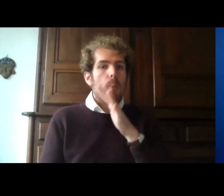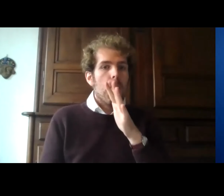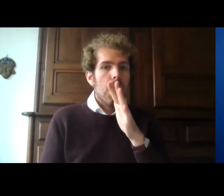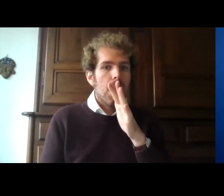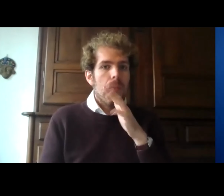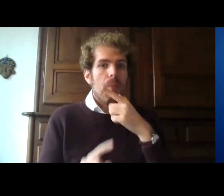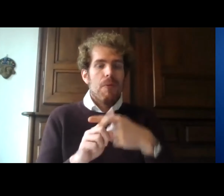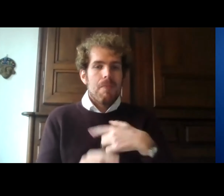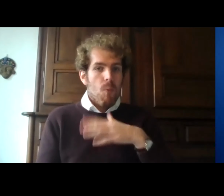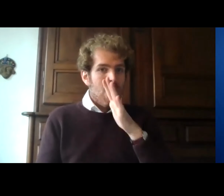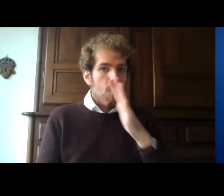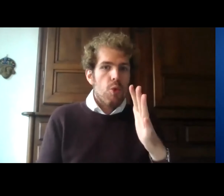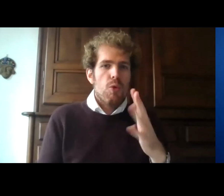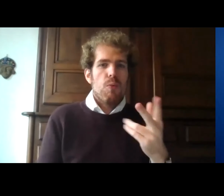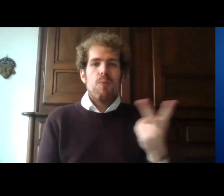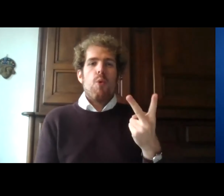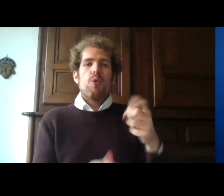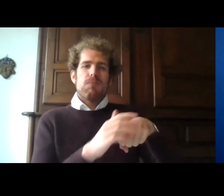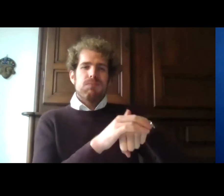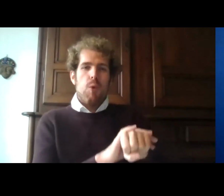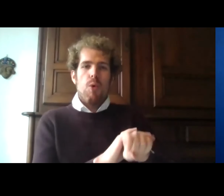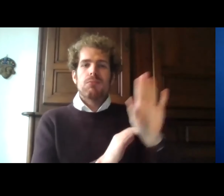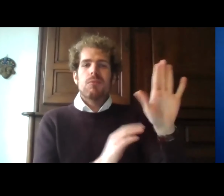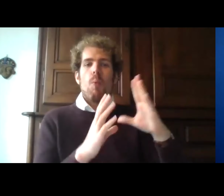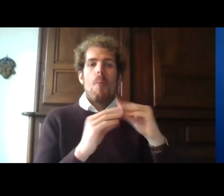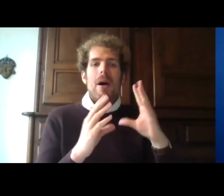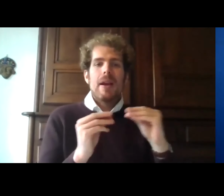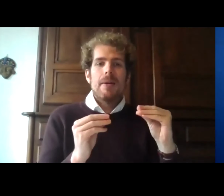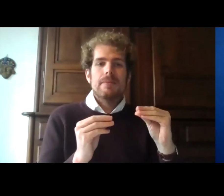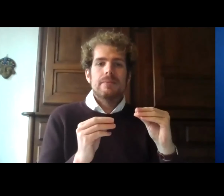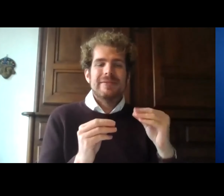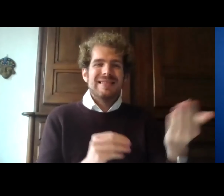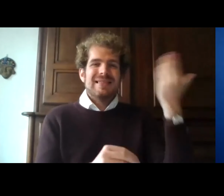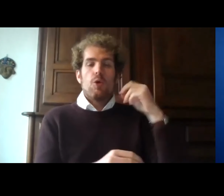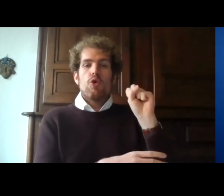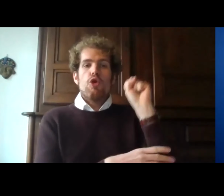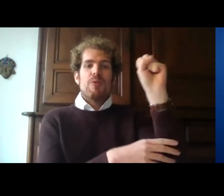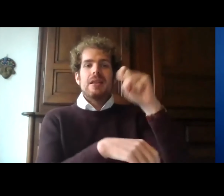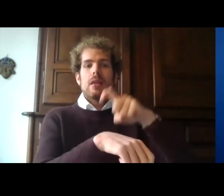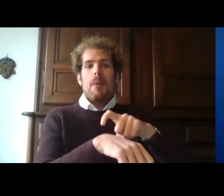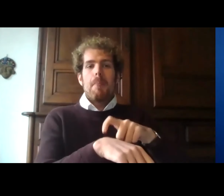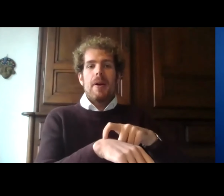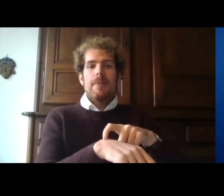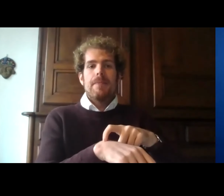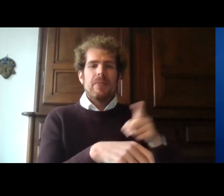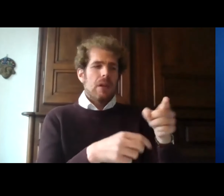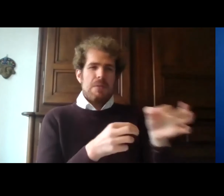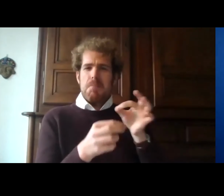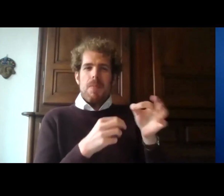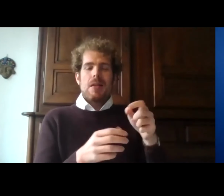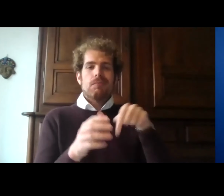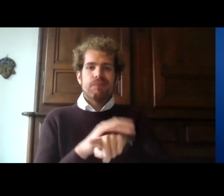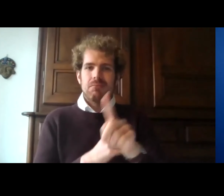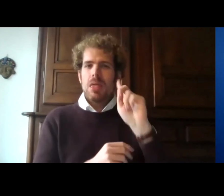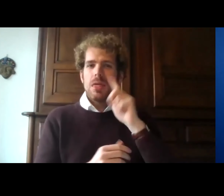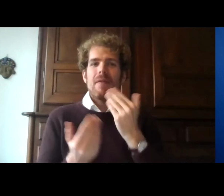So some examples of that, I can use examples from my mother and my grandmother's experience. They were both born in Romania during the